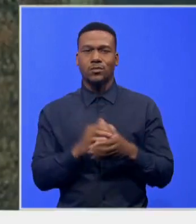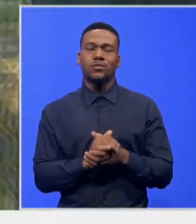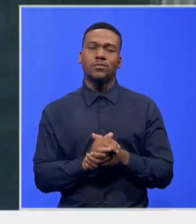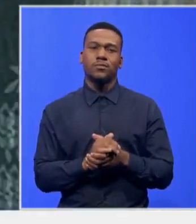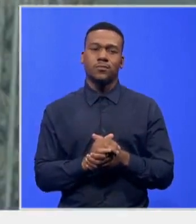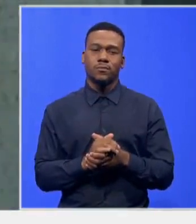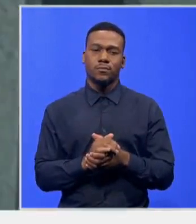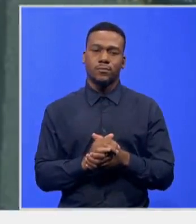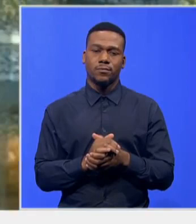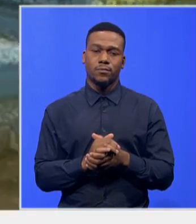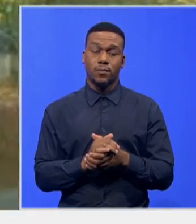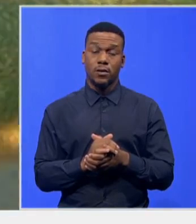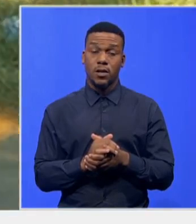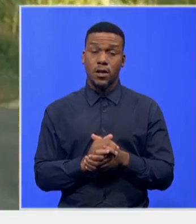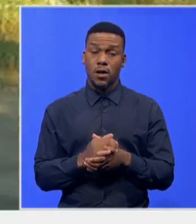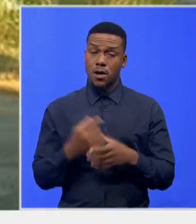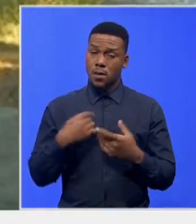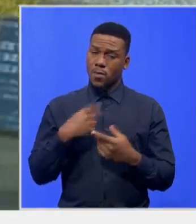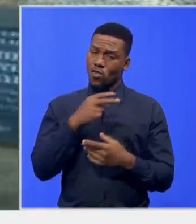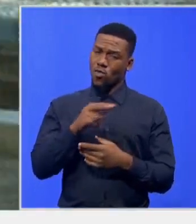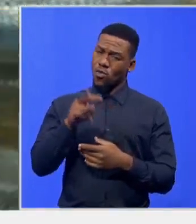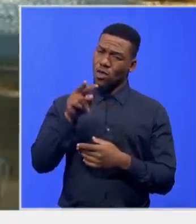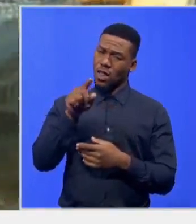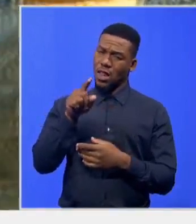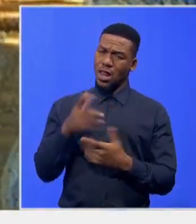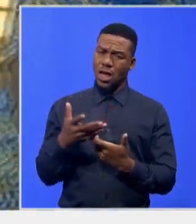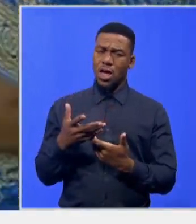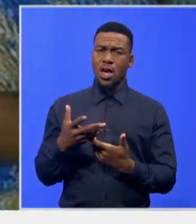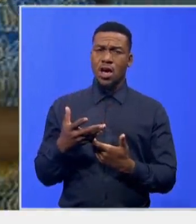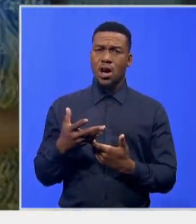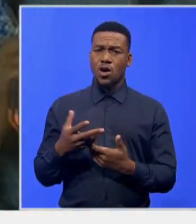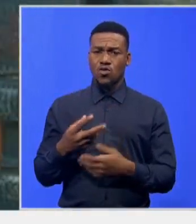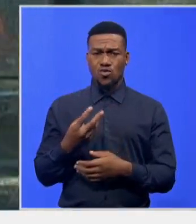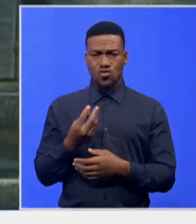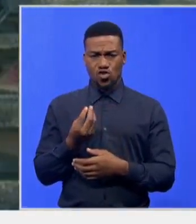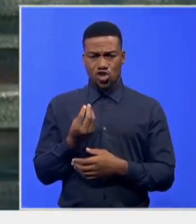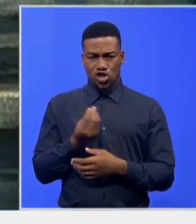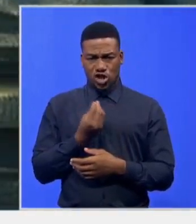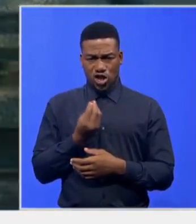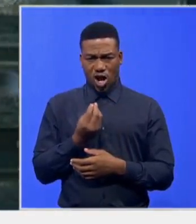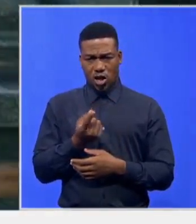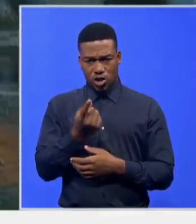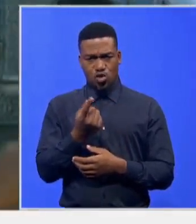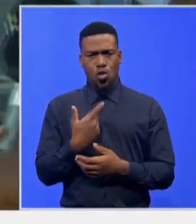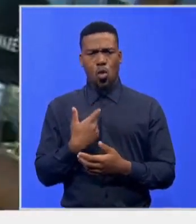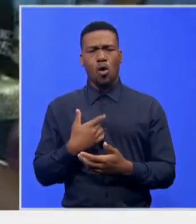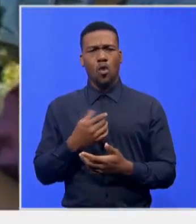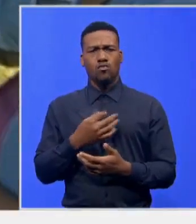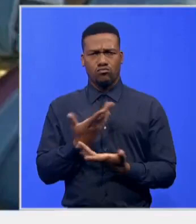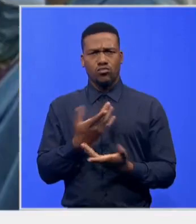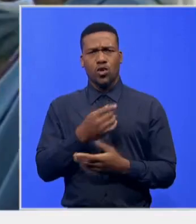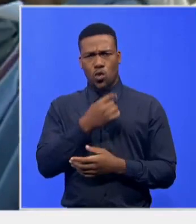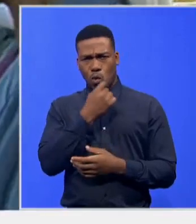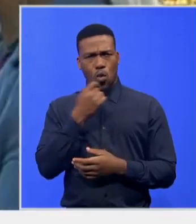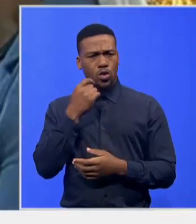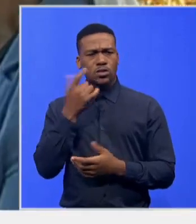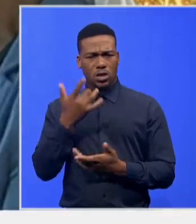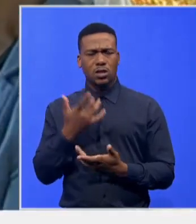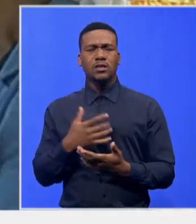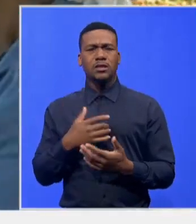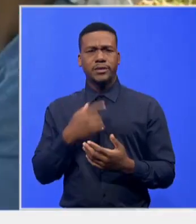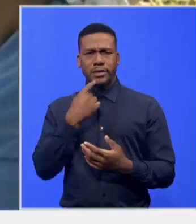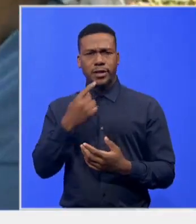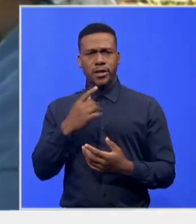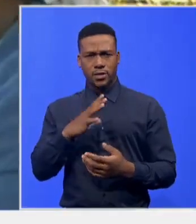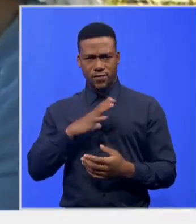Aldrin, that child behind us, the family has given us consent to show them. There were also other minors at this gravesite, some a few months